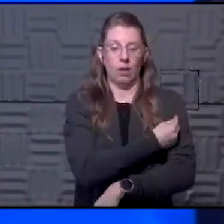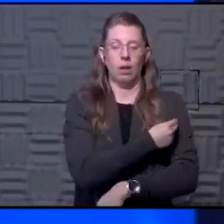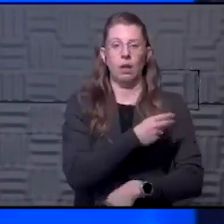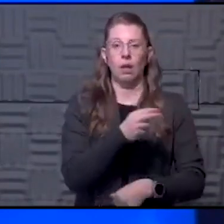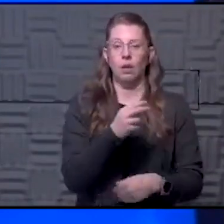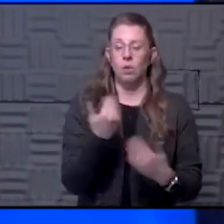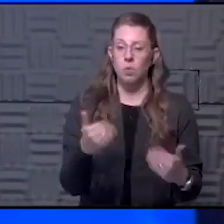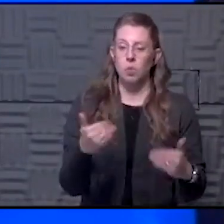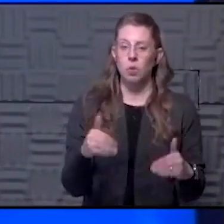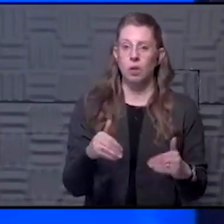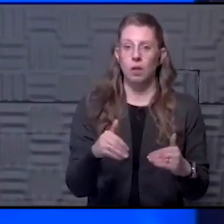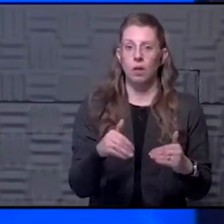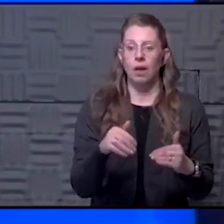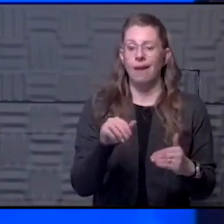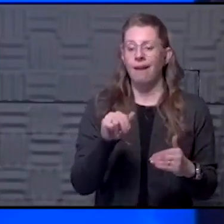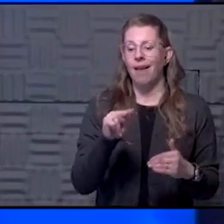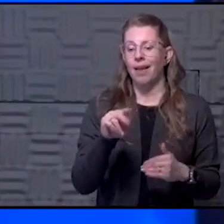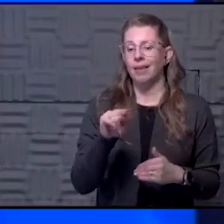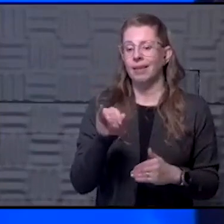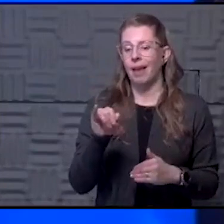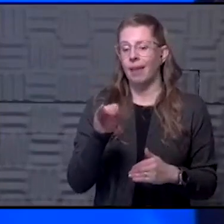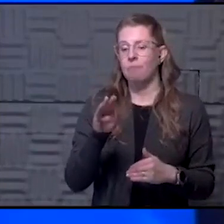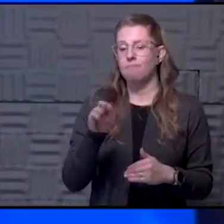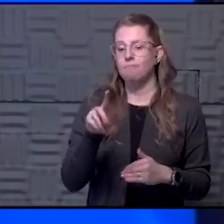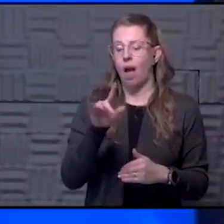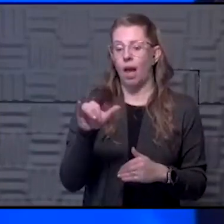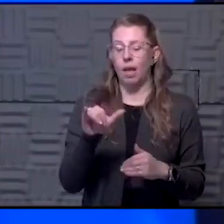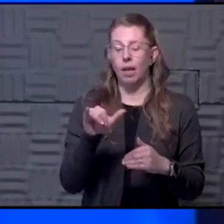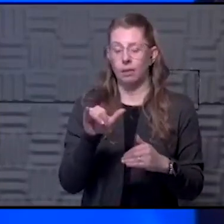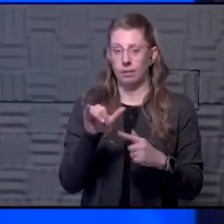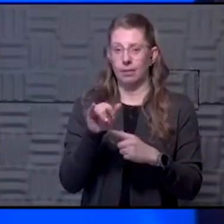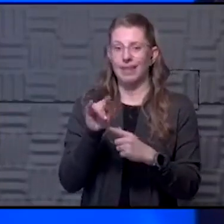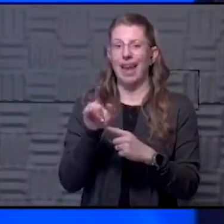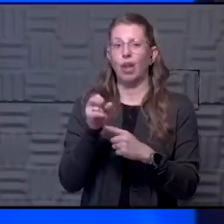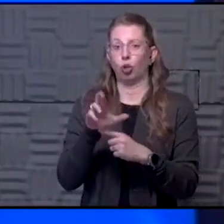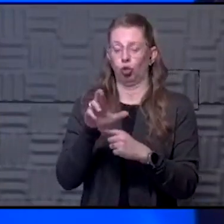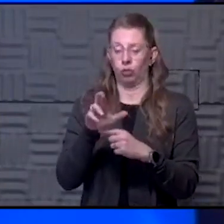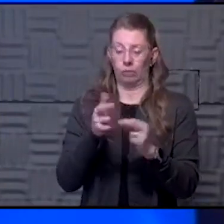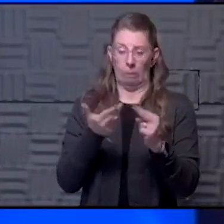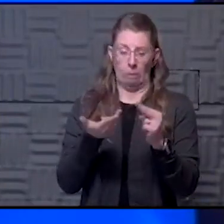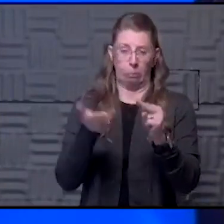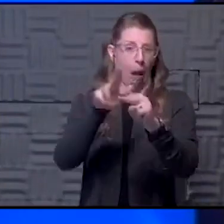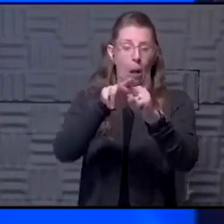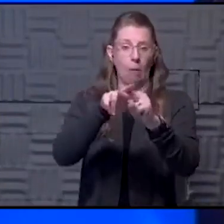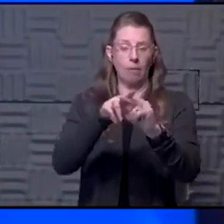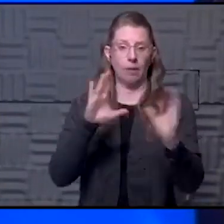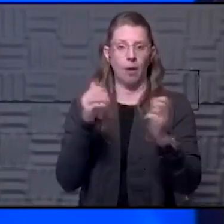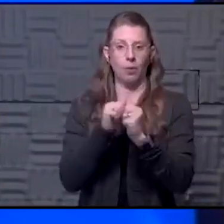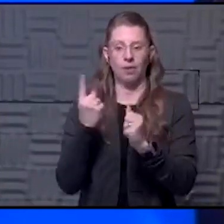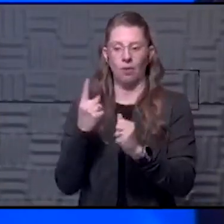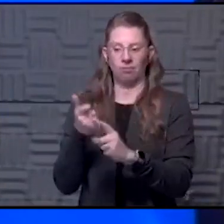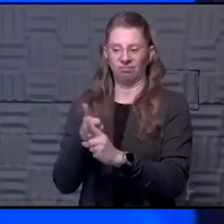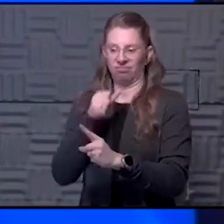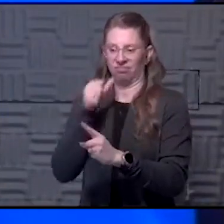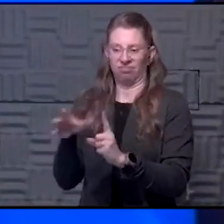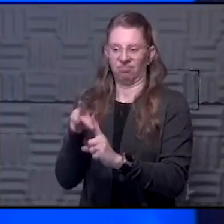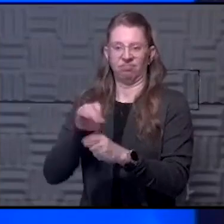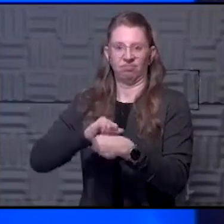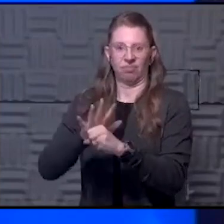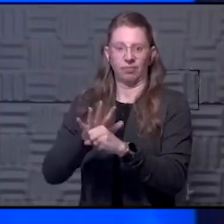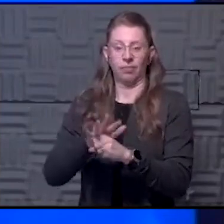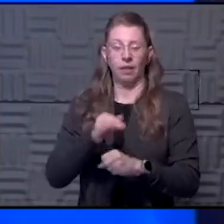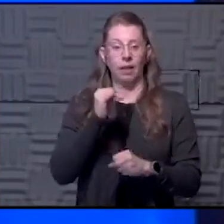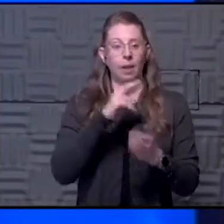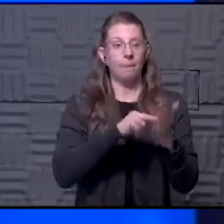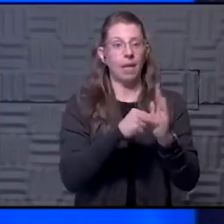have a much higher rise in antibody titer than those who hadn't had COVID-19 already, raising the question of whether or not someone who's had